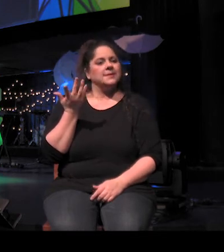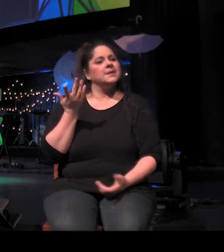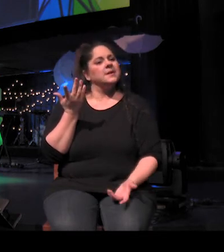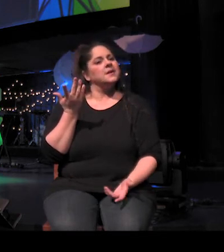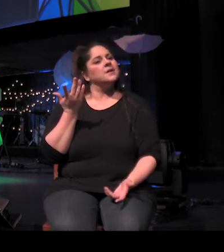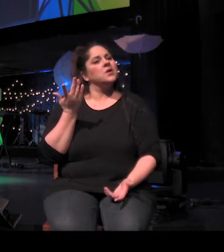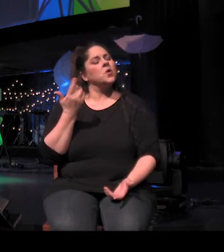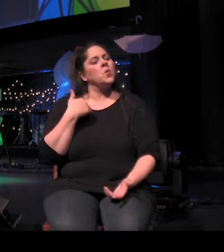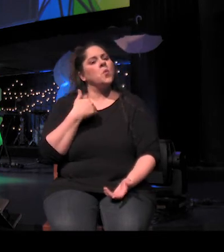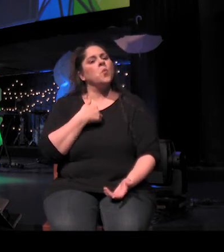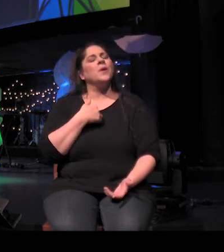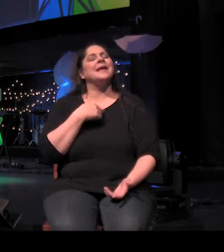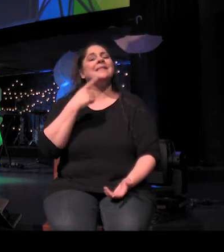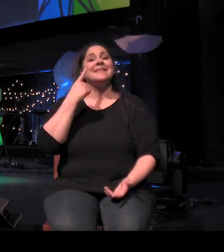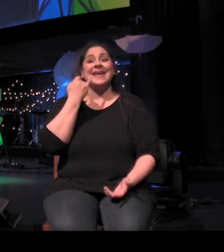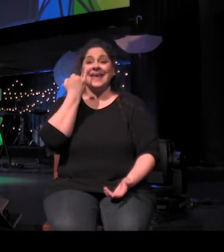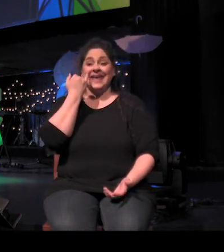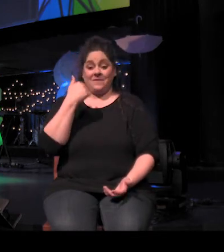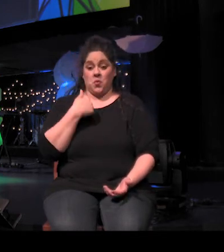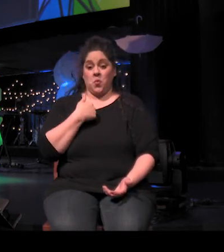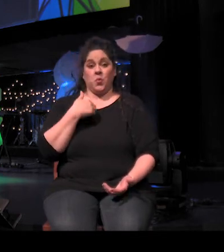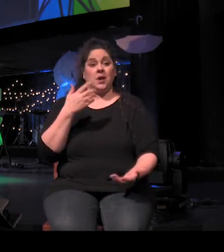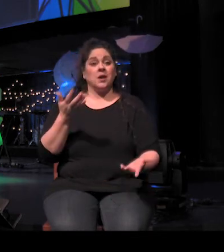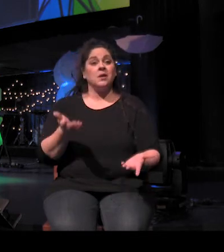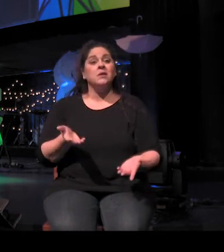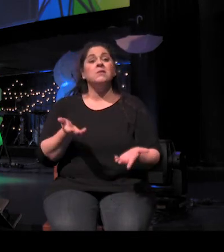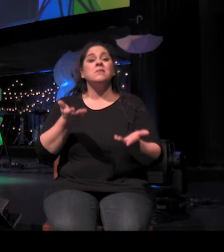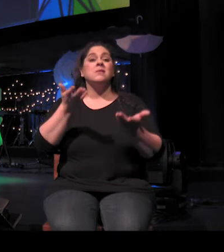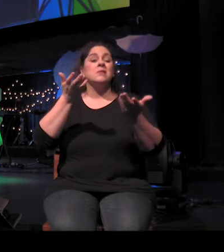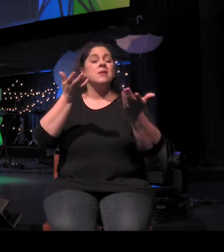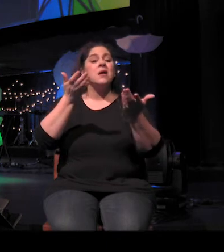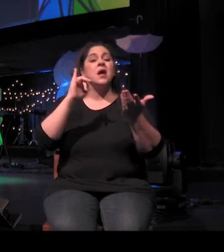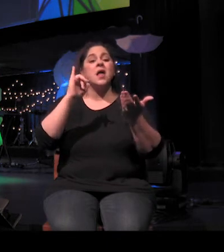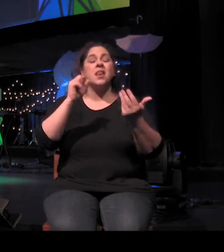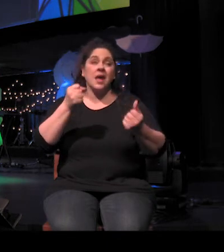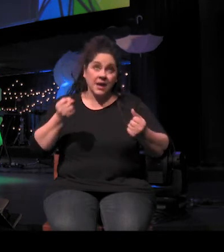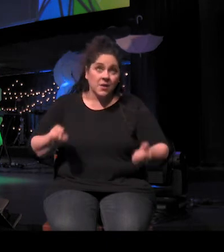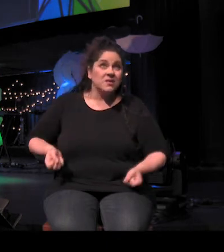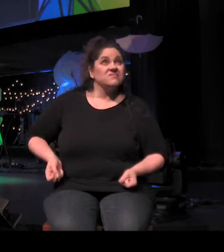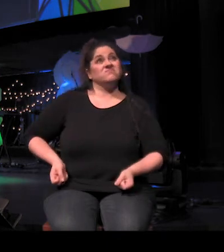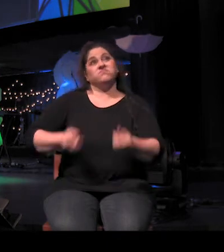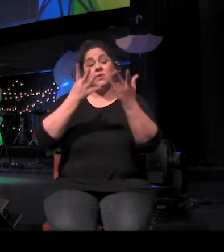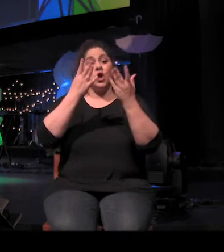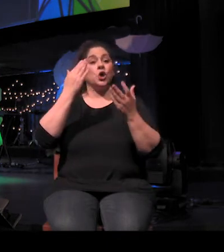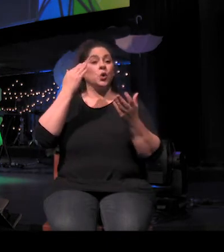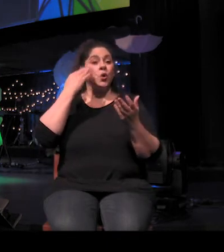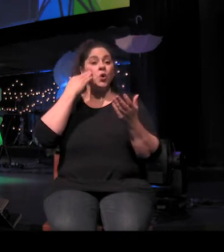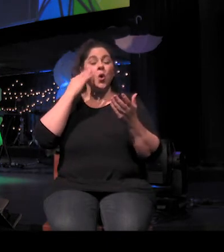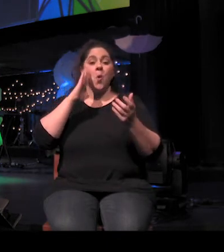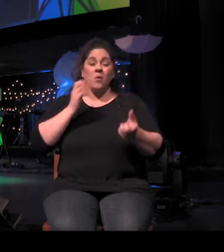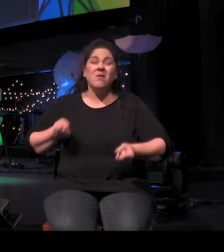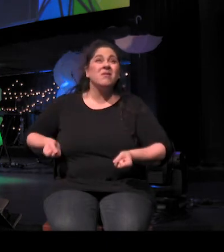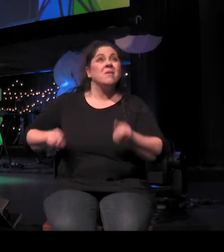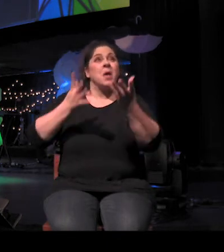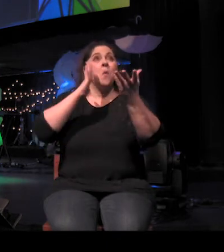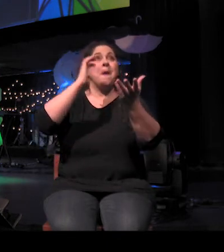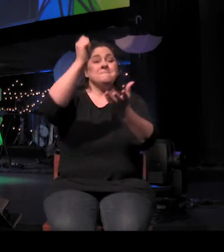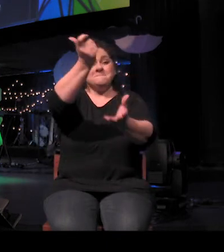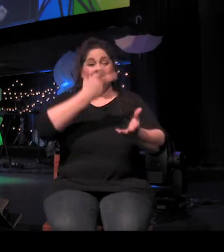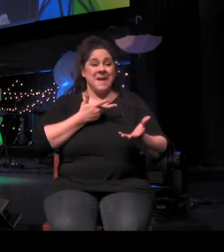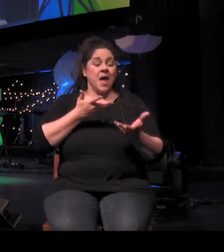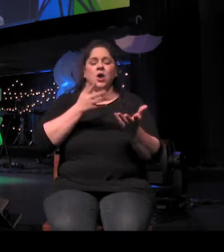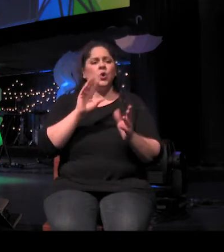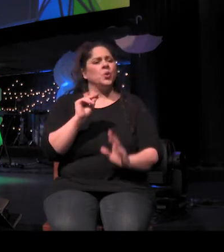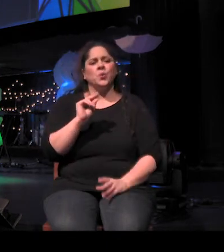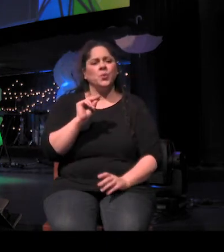I think sometimes we have this idea that casting the cares just means to throw it, kind of like a boomerang. But we know if you throw a boomerang right, it's going to hit you again. But we're not just